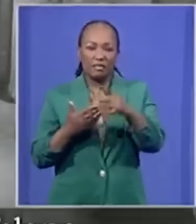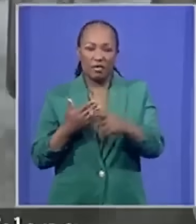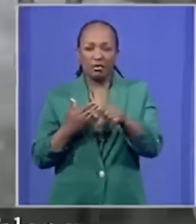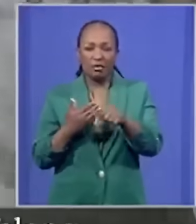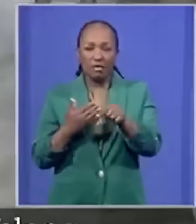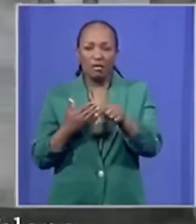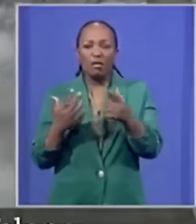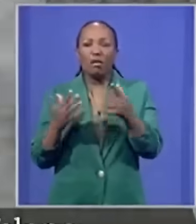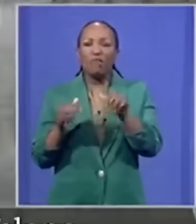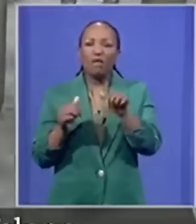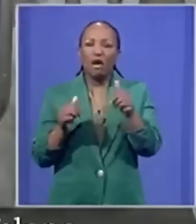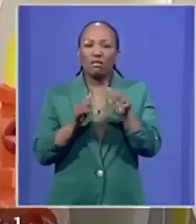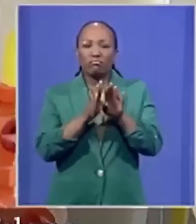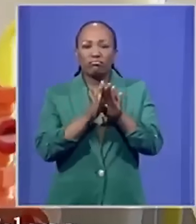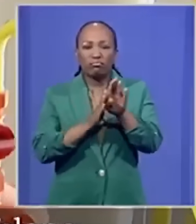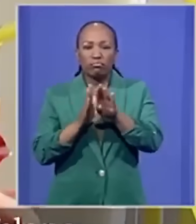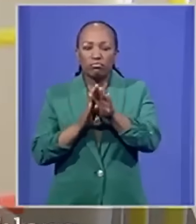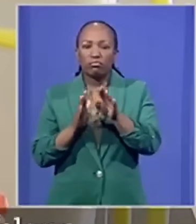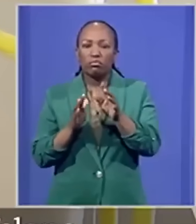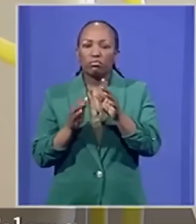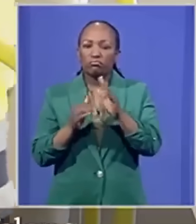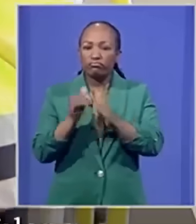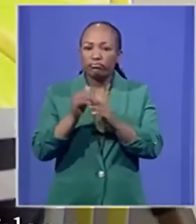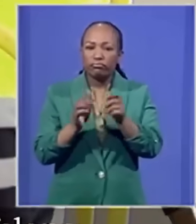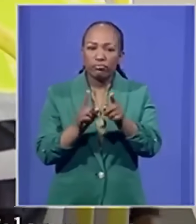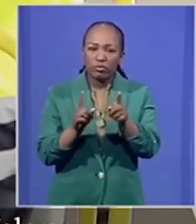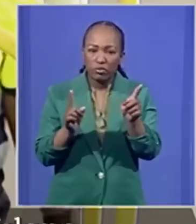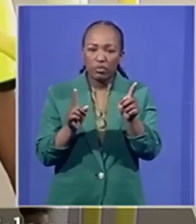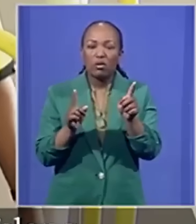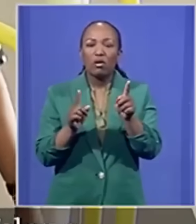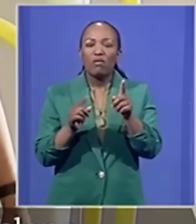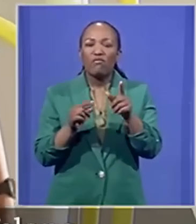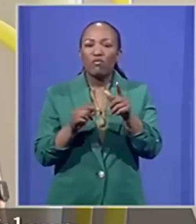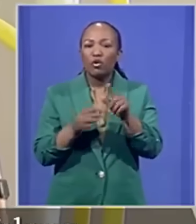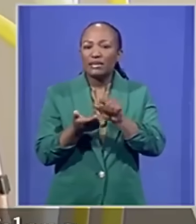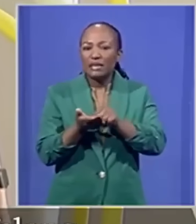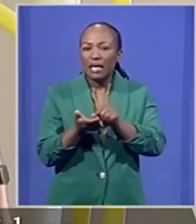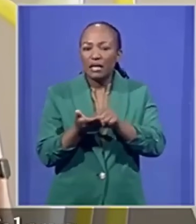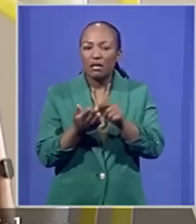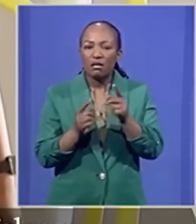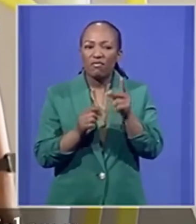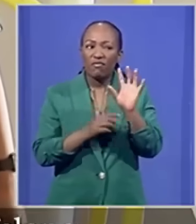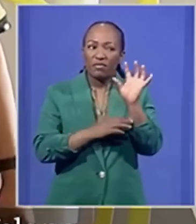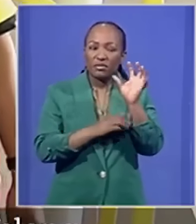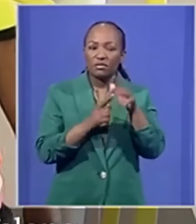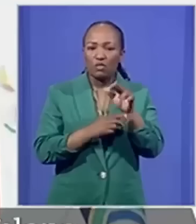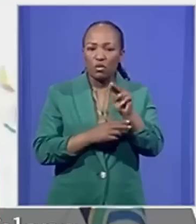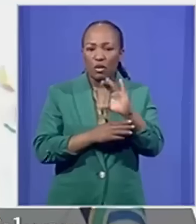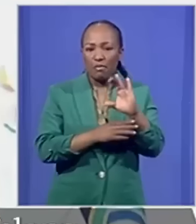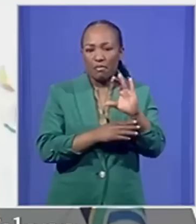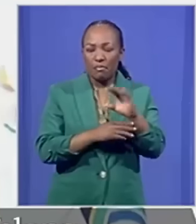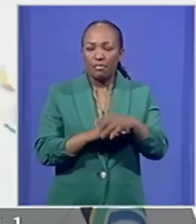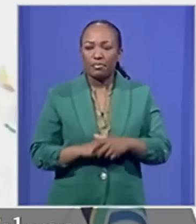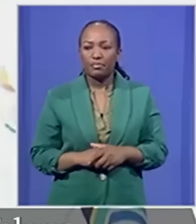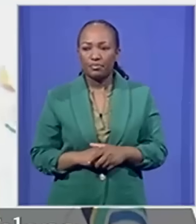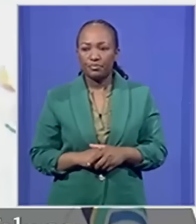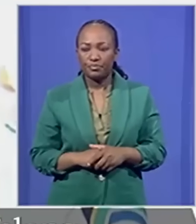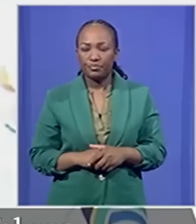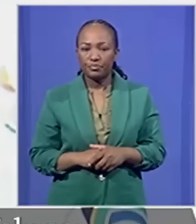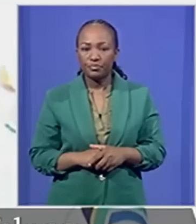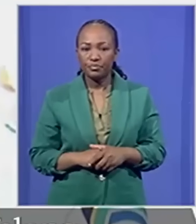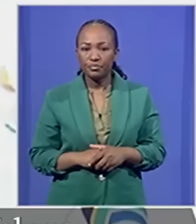tsa Kgopololo go tlamela ditheo tsotlhe tsa kgopololo dikgogo kwa Free State le Northern Cape. The fact that you will